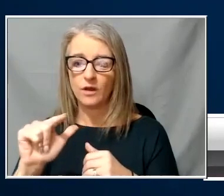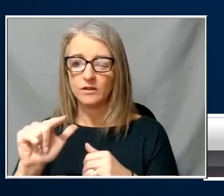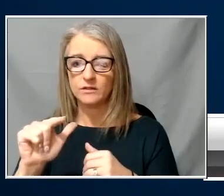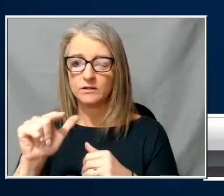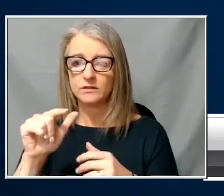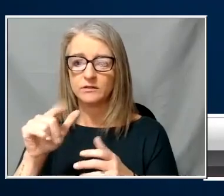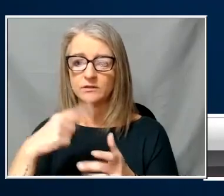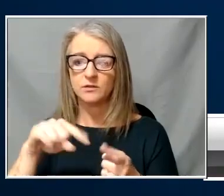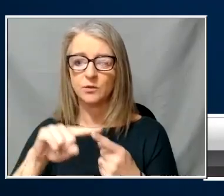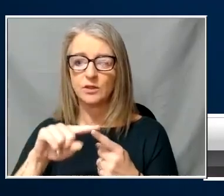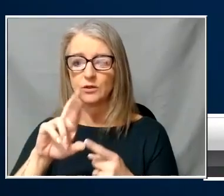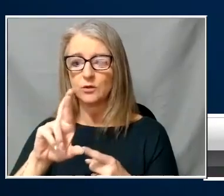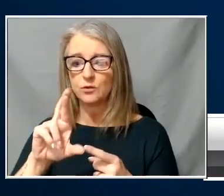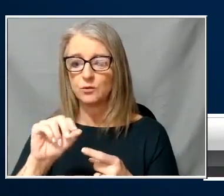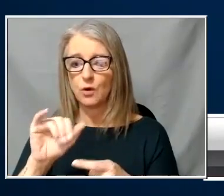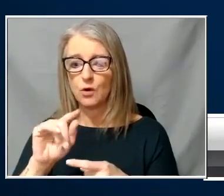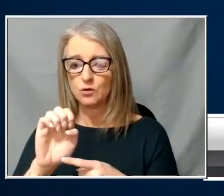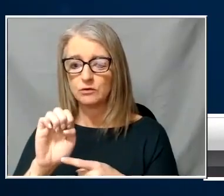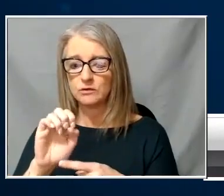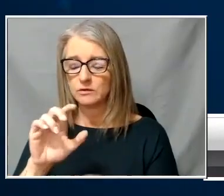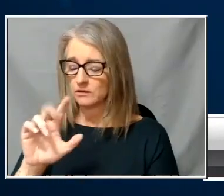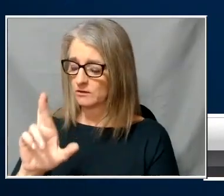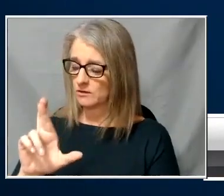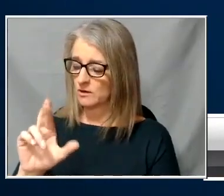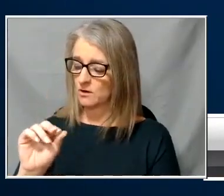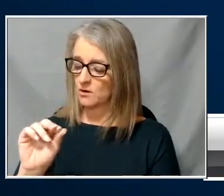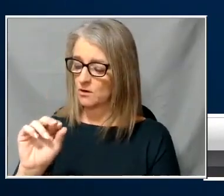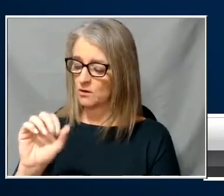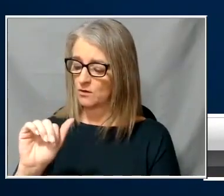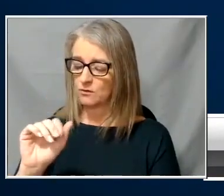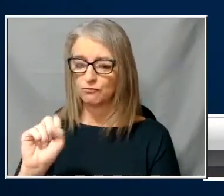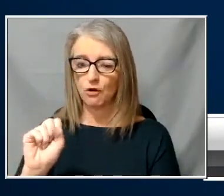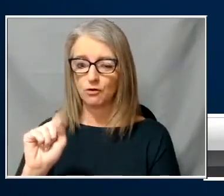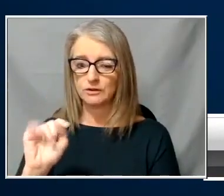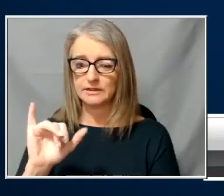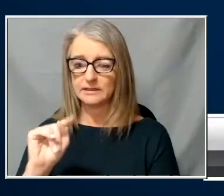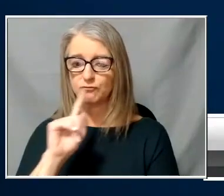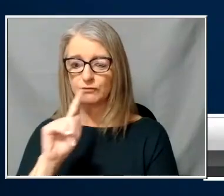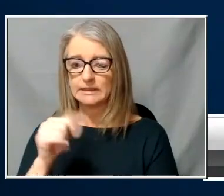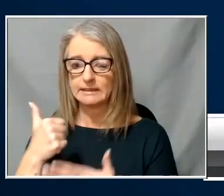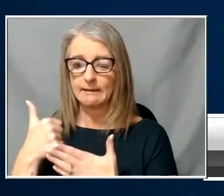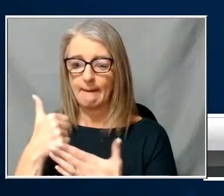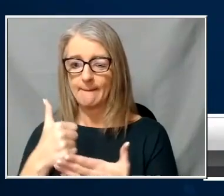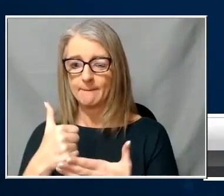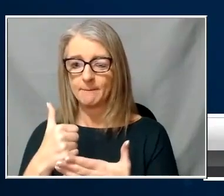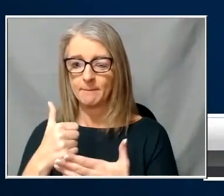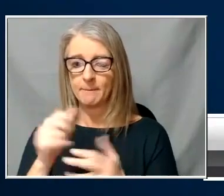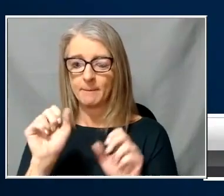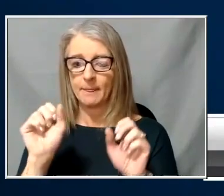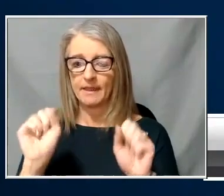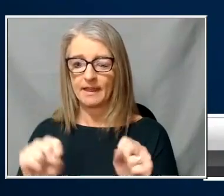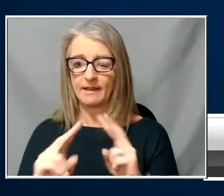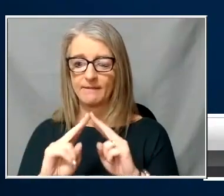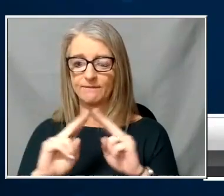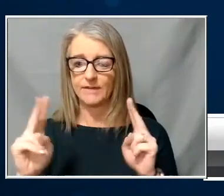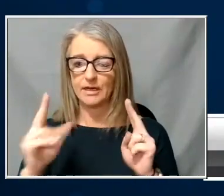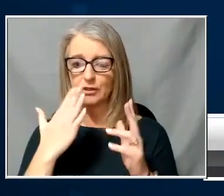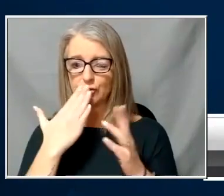roast it, it actually a very meaty side dishes. These can be a very good